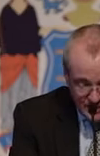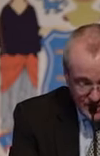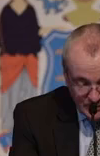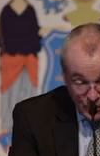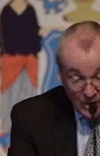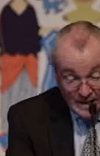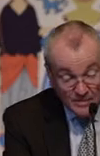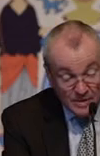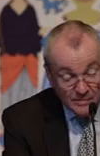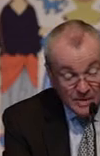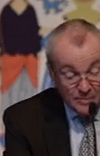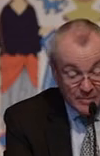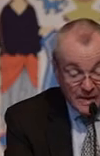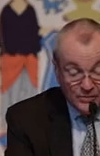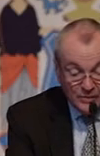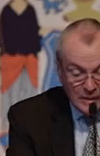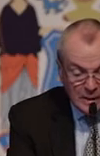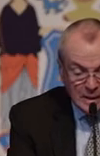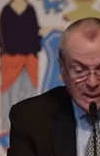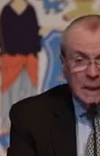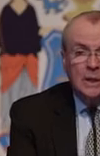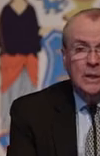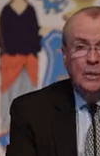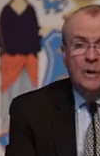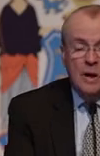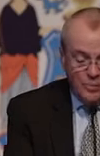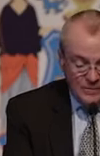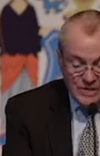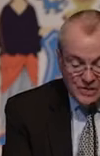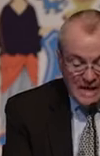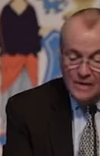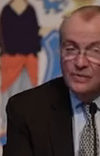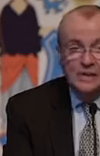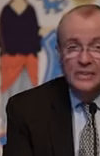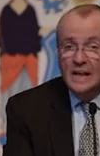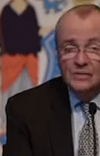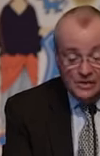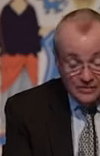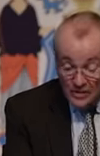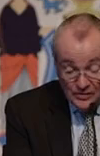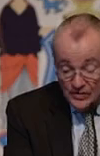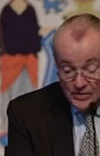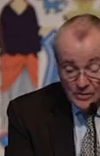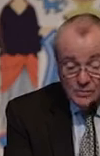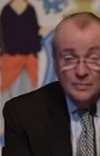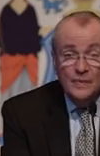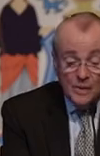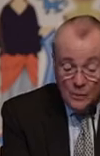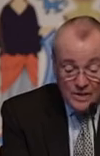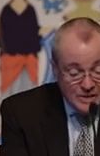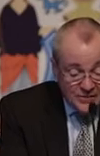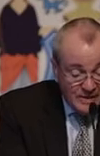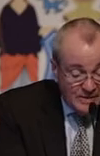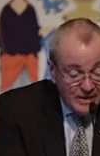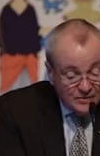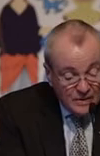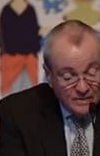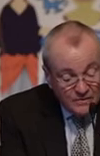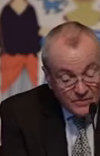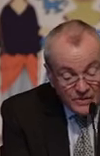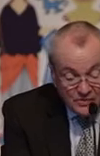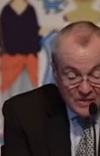in the middle. More on him in a couple of minutes. Remembering these lives is not easy for us to do. We wish nothing